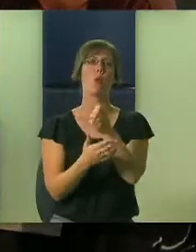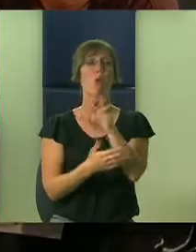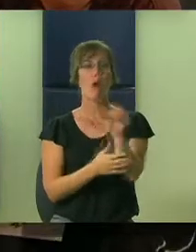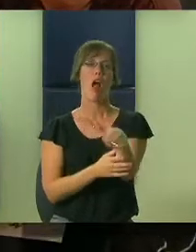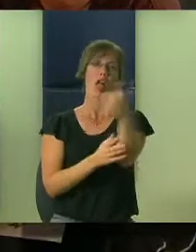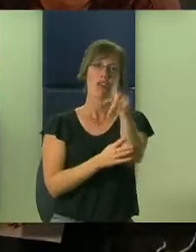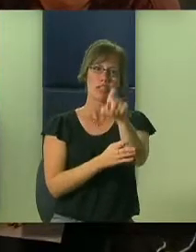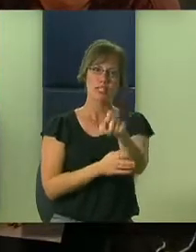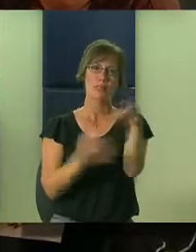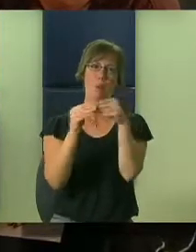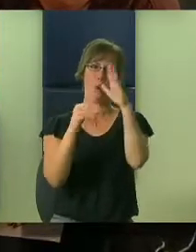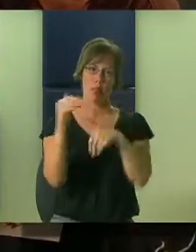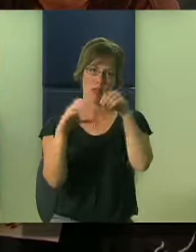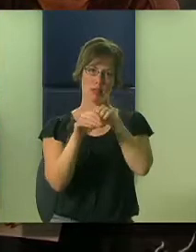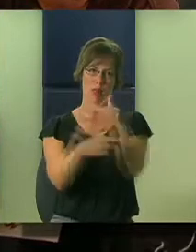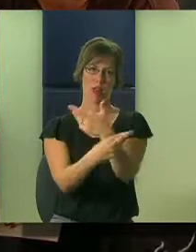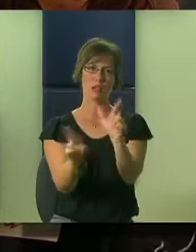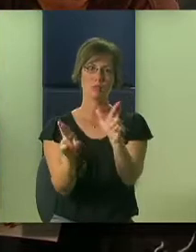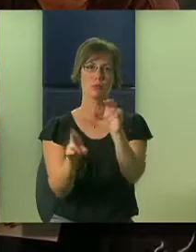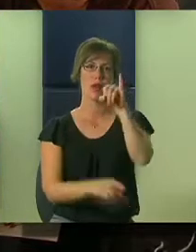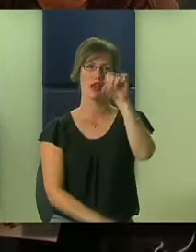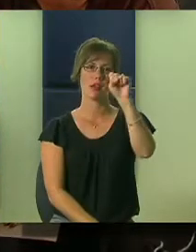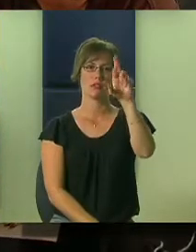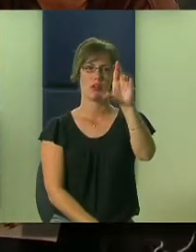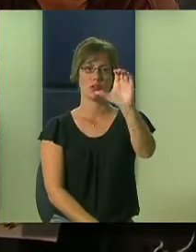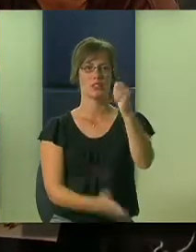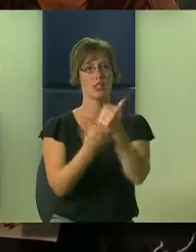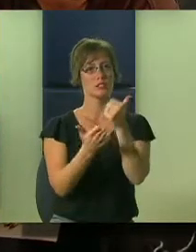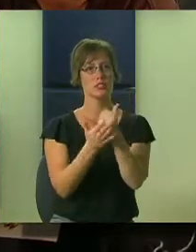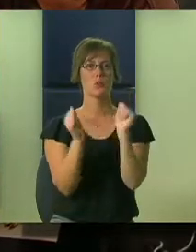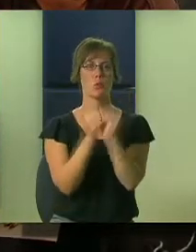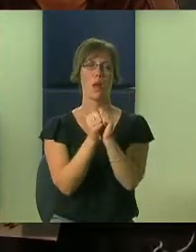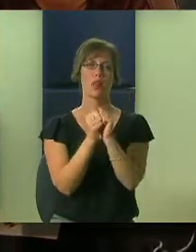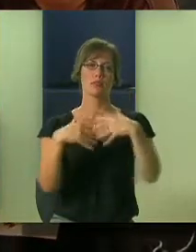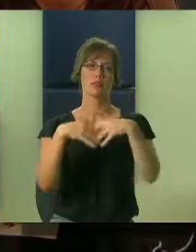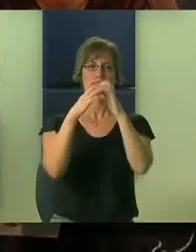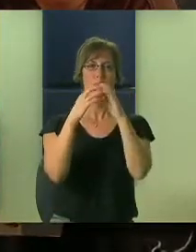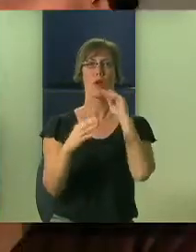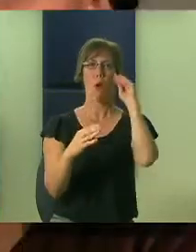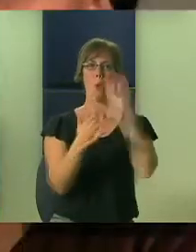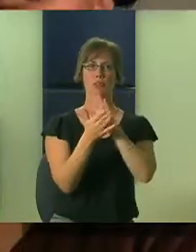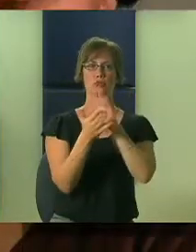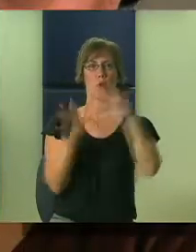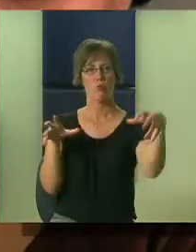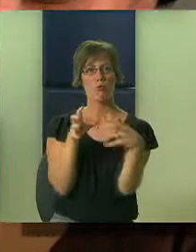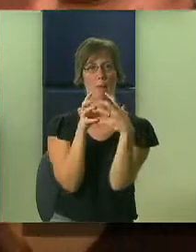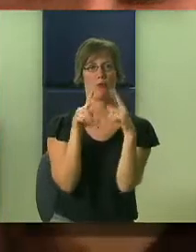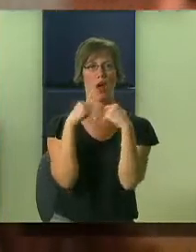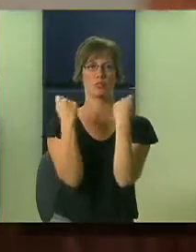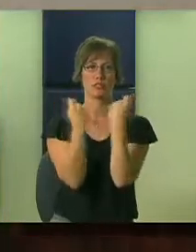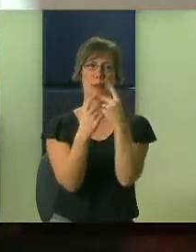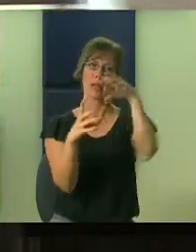have other needs that extend beyond the classroom. ISRC assists in facilitating homeschool wraparound